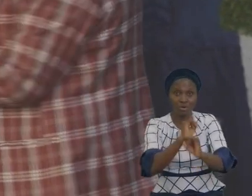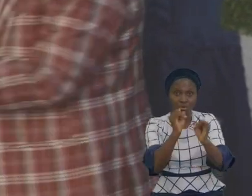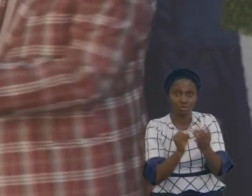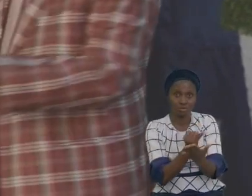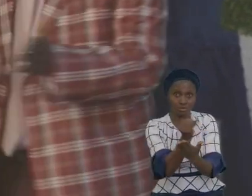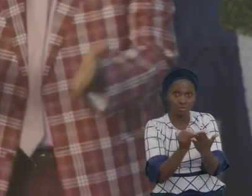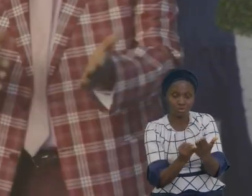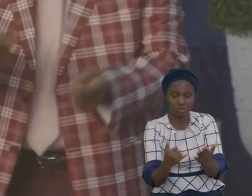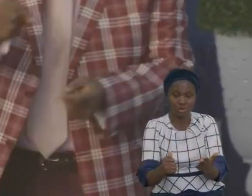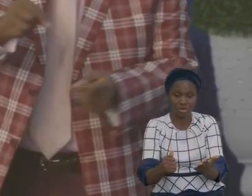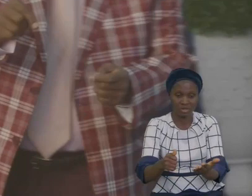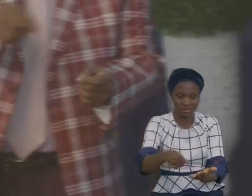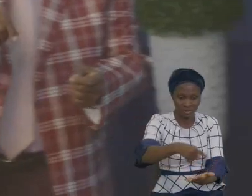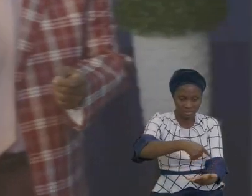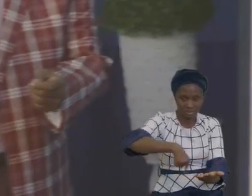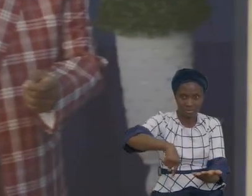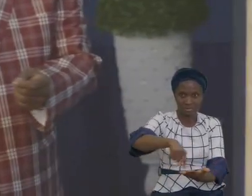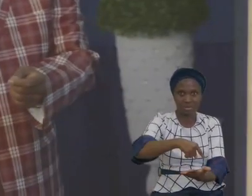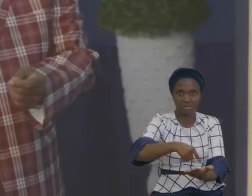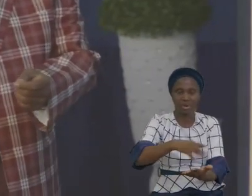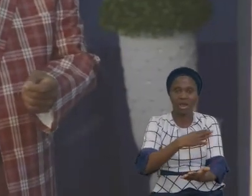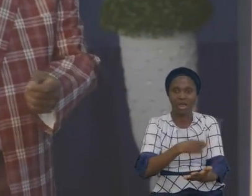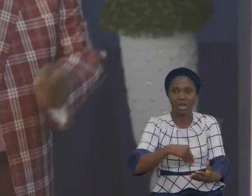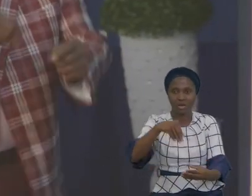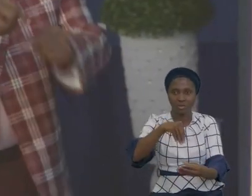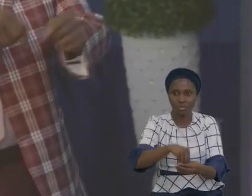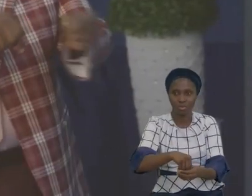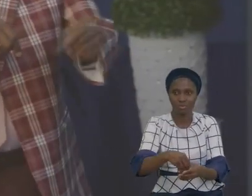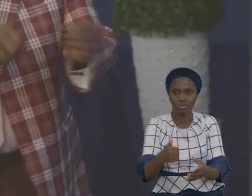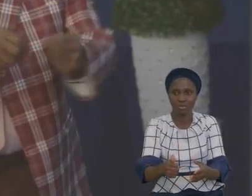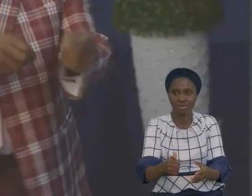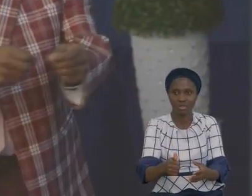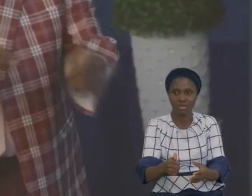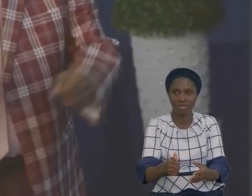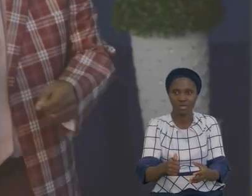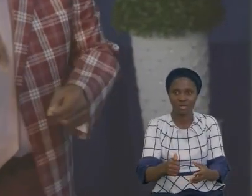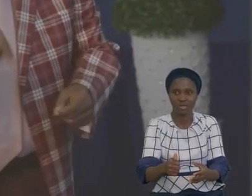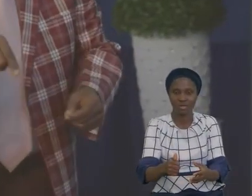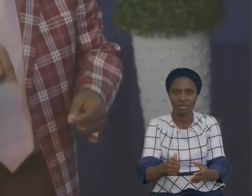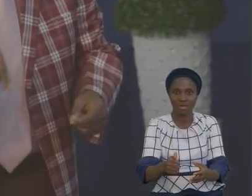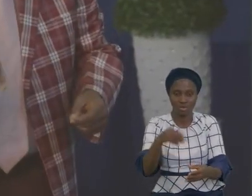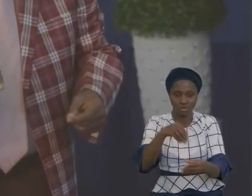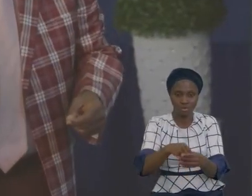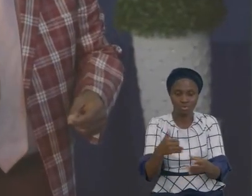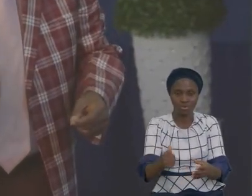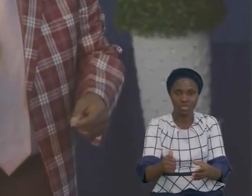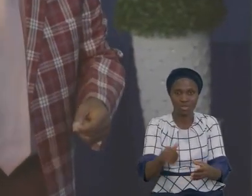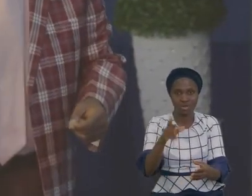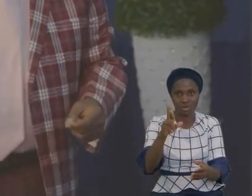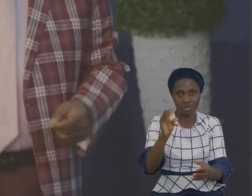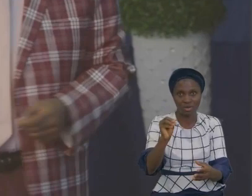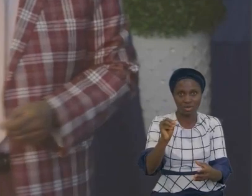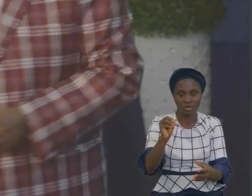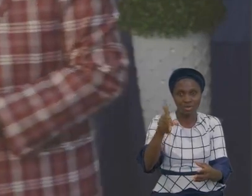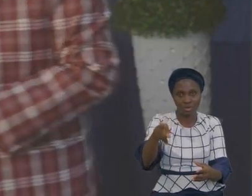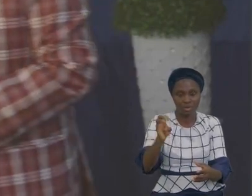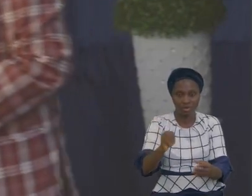You put a rope at the, you put the pole, and then you tie the rope at that